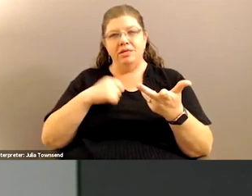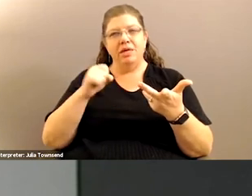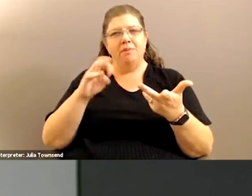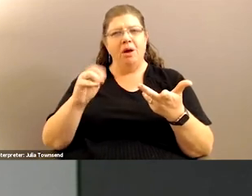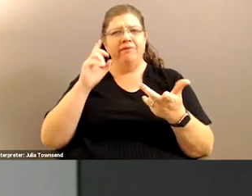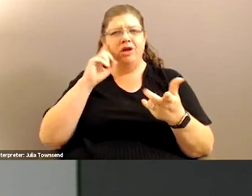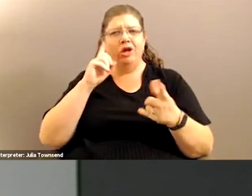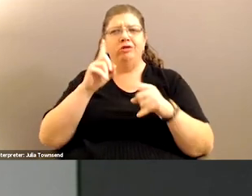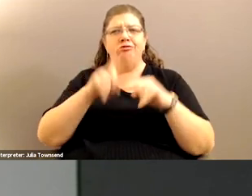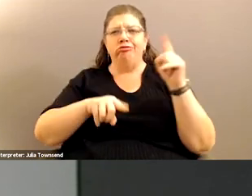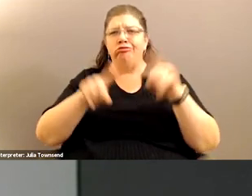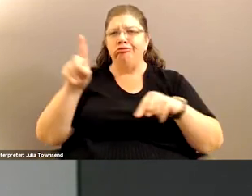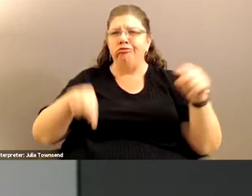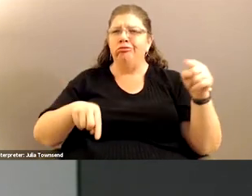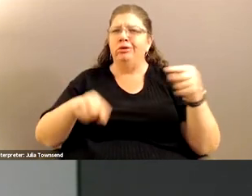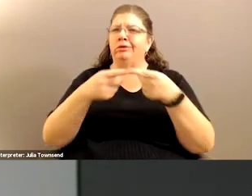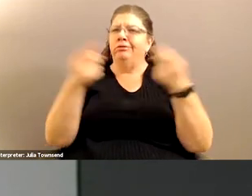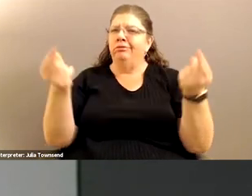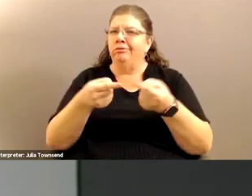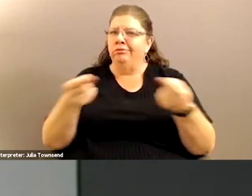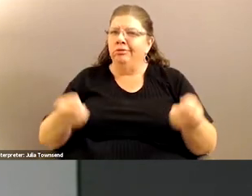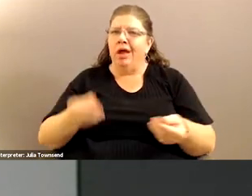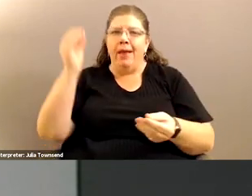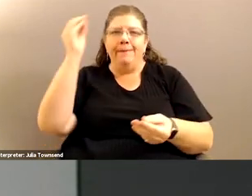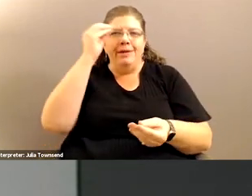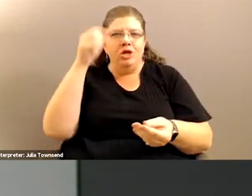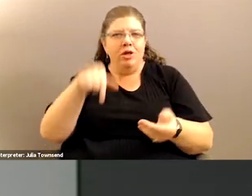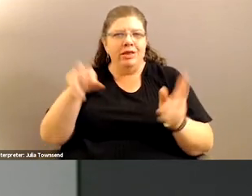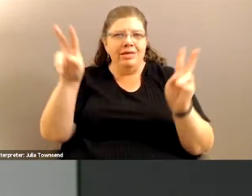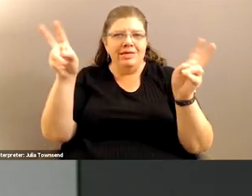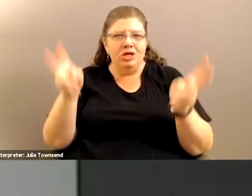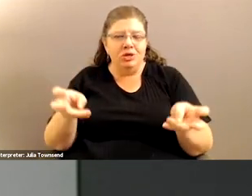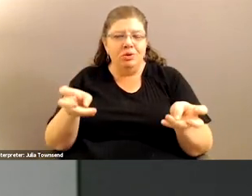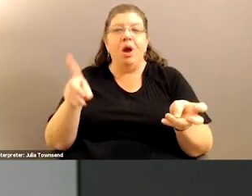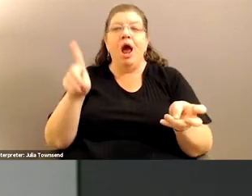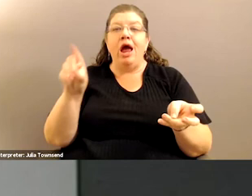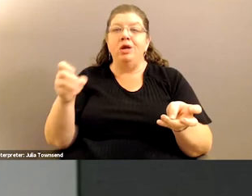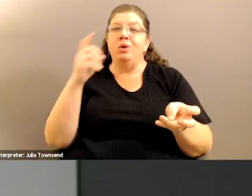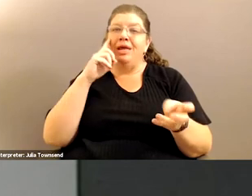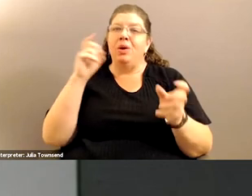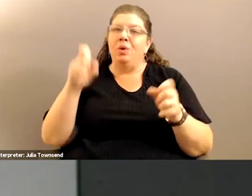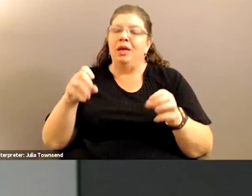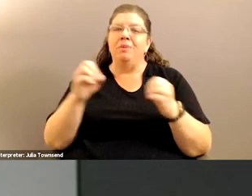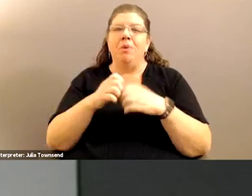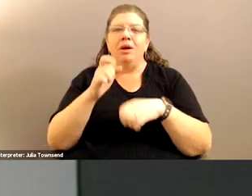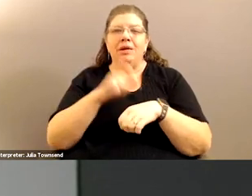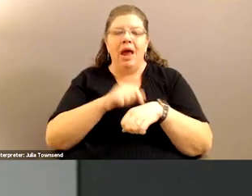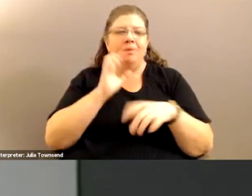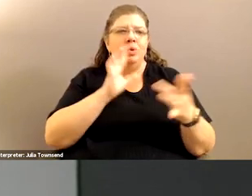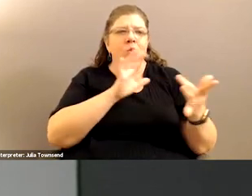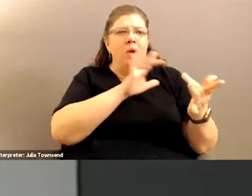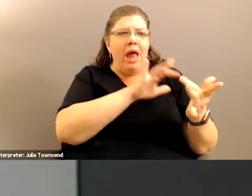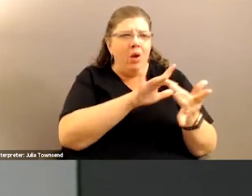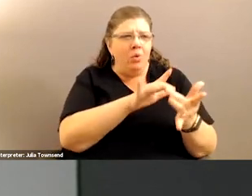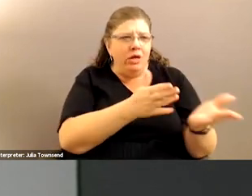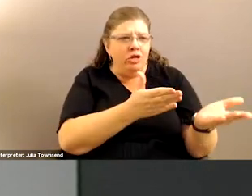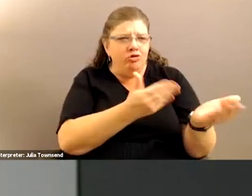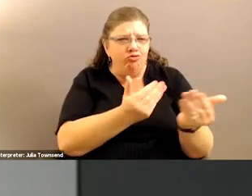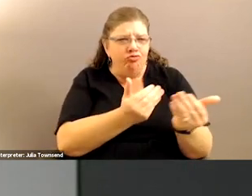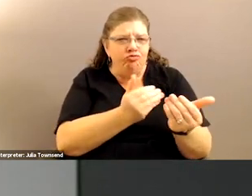mixed opinions on this issue i do think we need more time to outreach and understand not